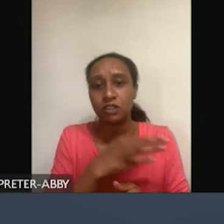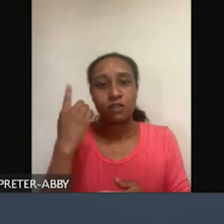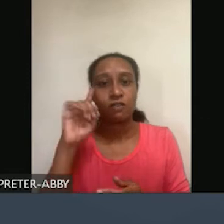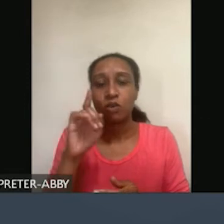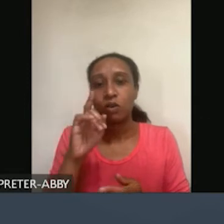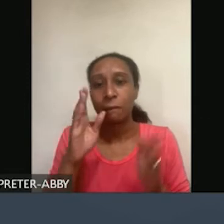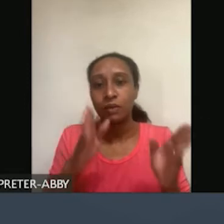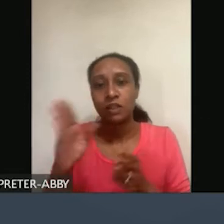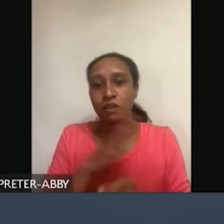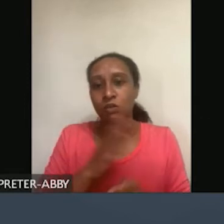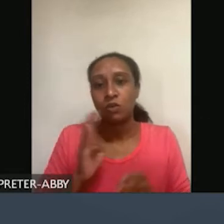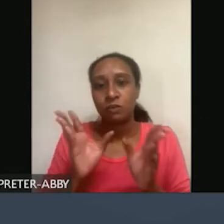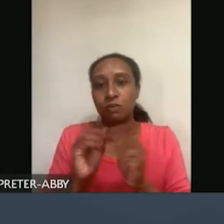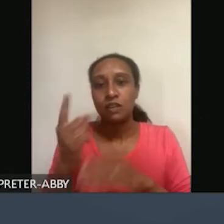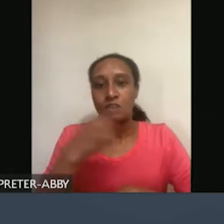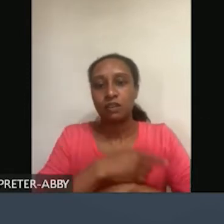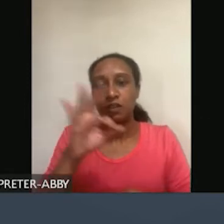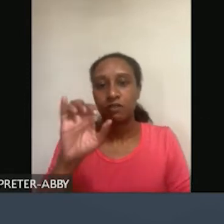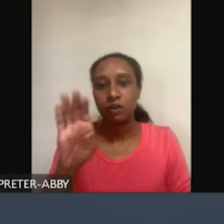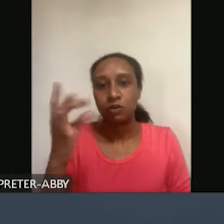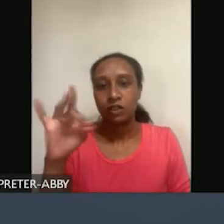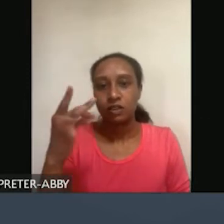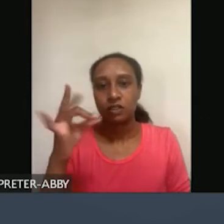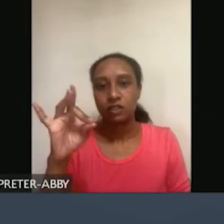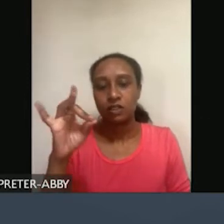planning board meeting date of February 18,